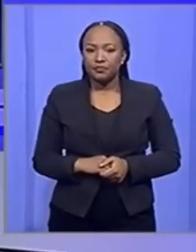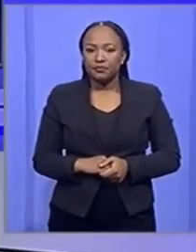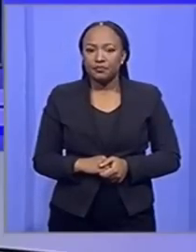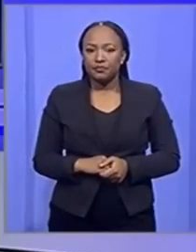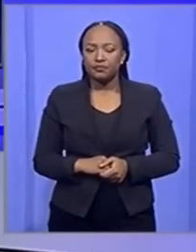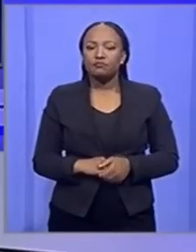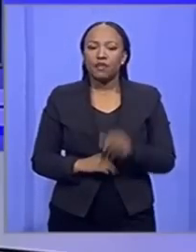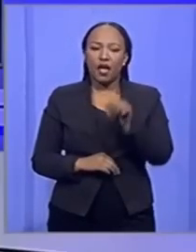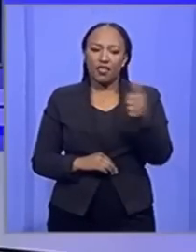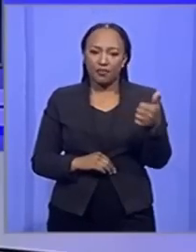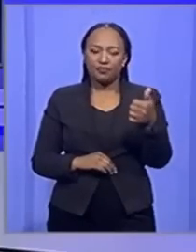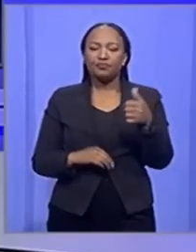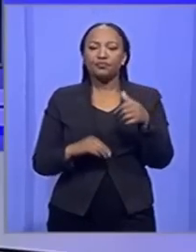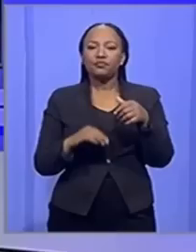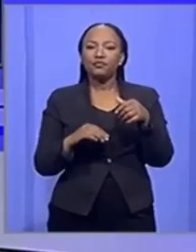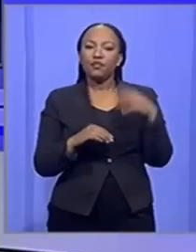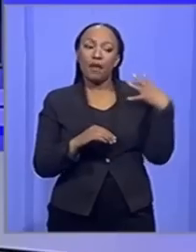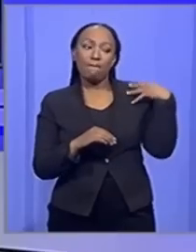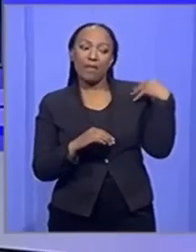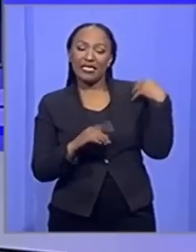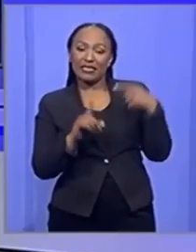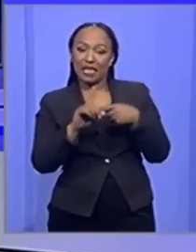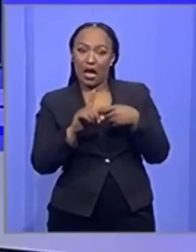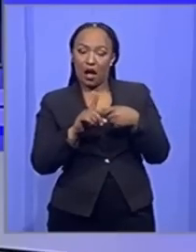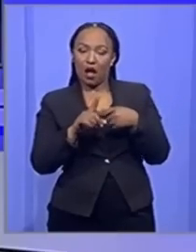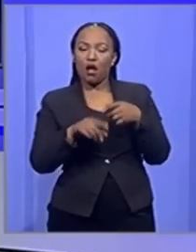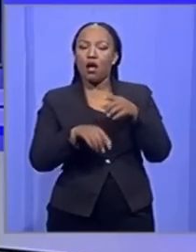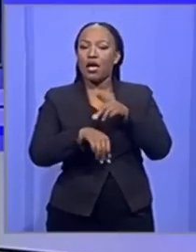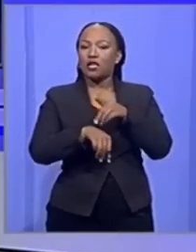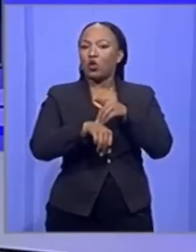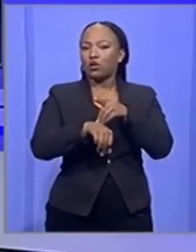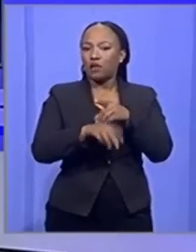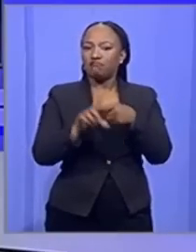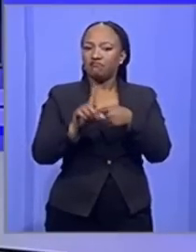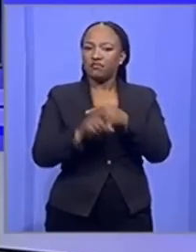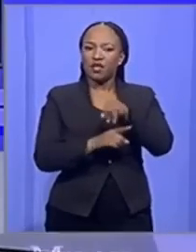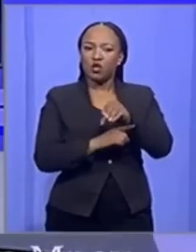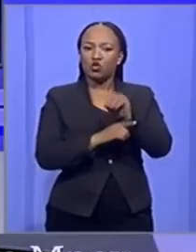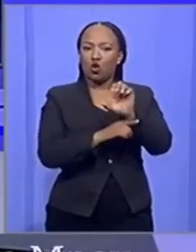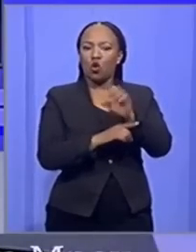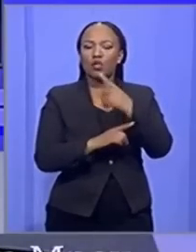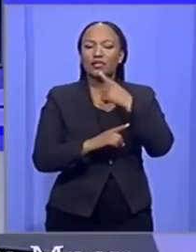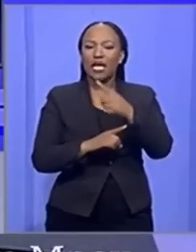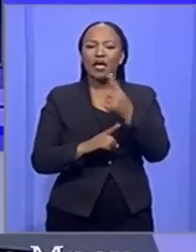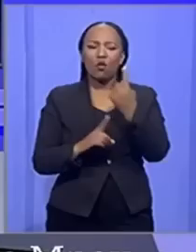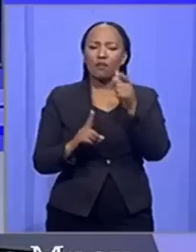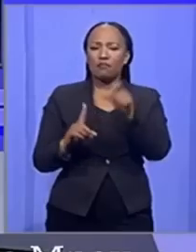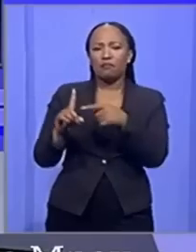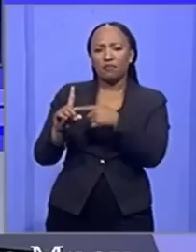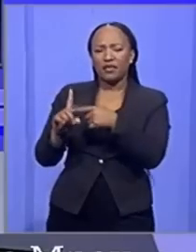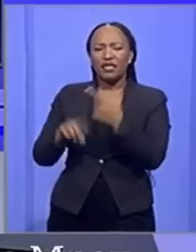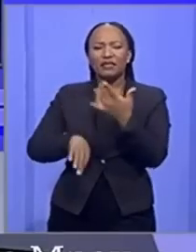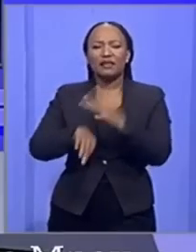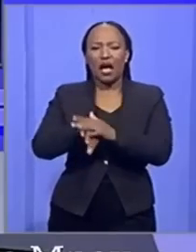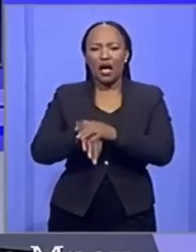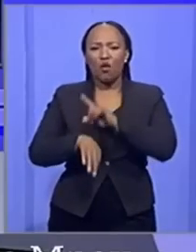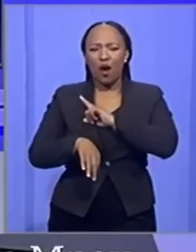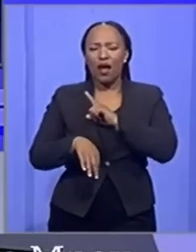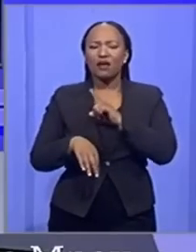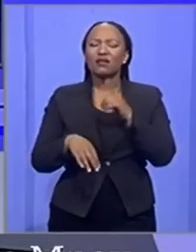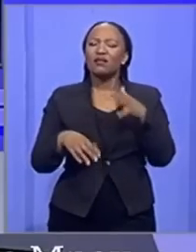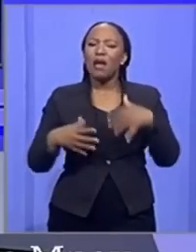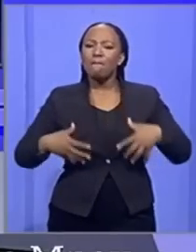Go tše dingwe tona ya maphelo ngaka Joe Phaahla o begile gore go hlokagetše motho yo tee ka lebaka la bolwetši bja monkeypox ka mono